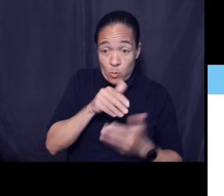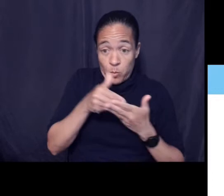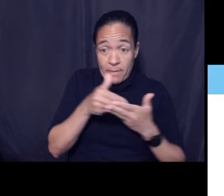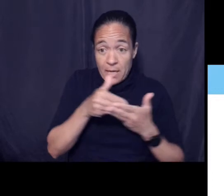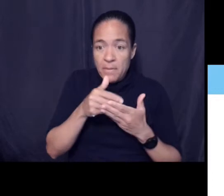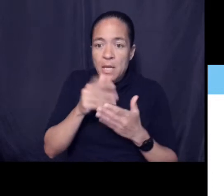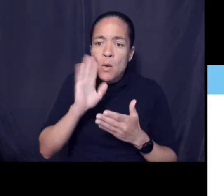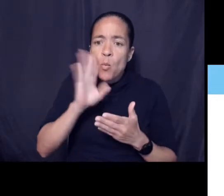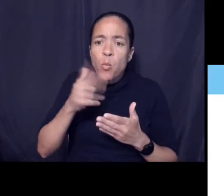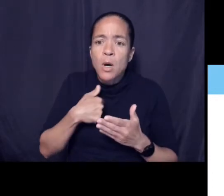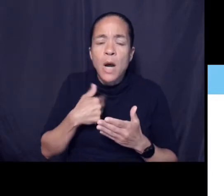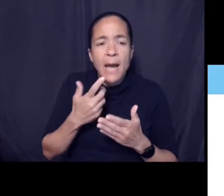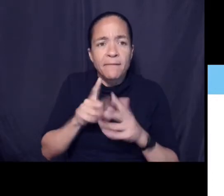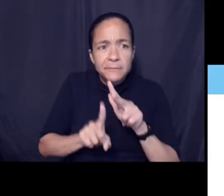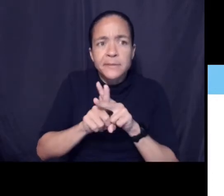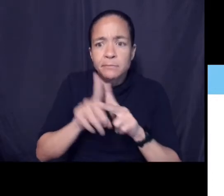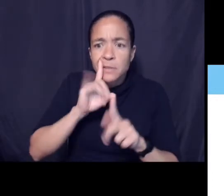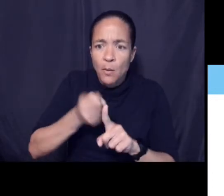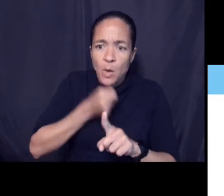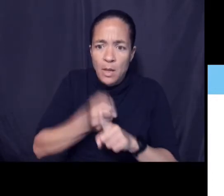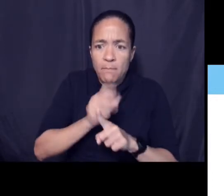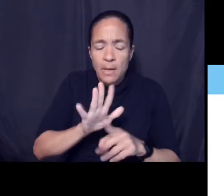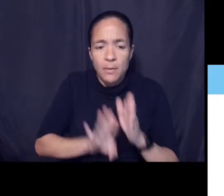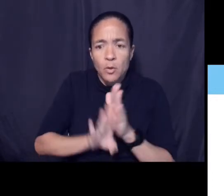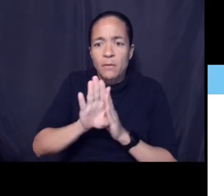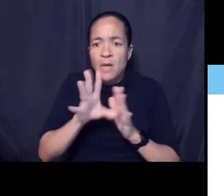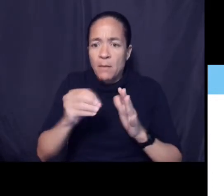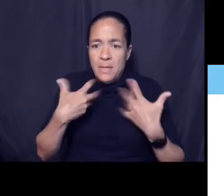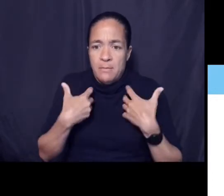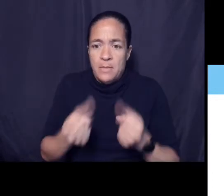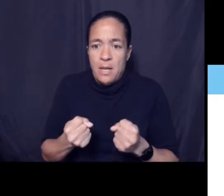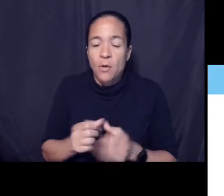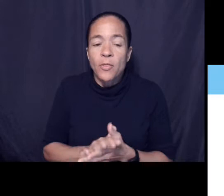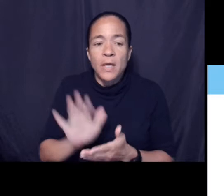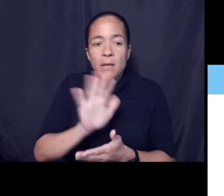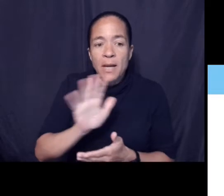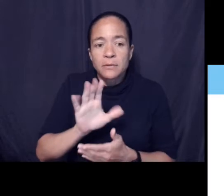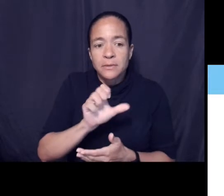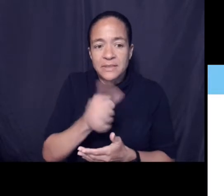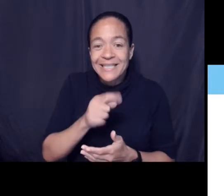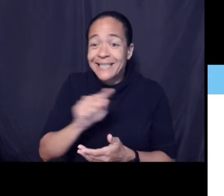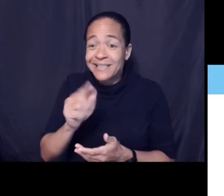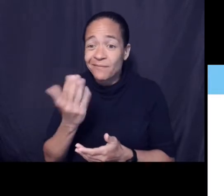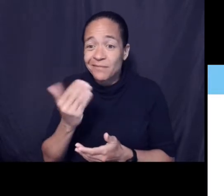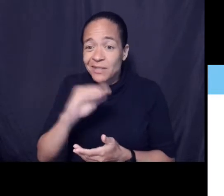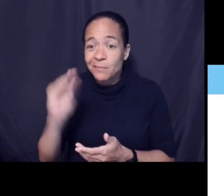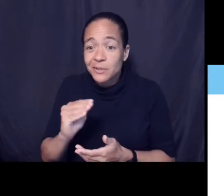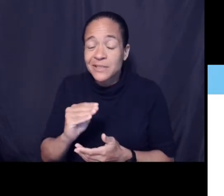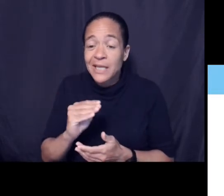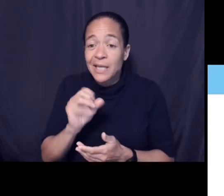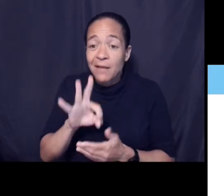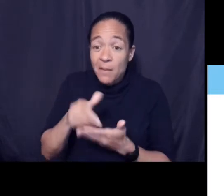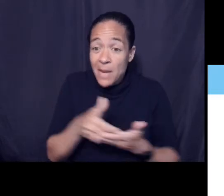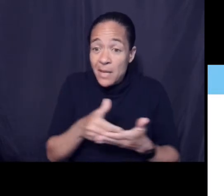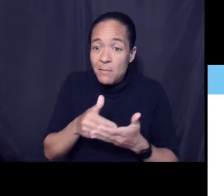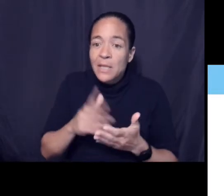their development and health, and 10 to 15% of babies with congenital CMV infection will develop hearing